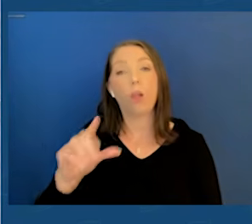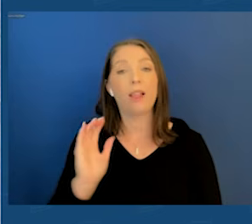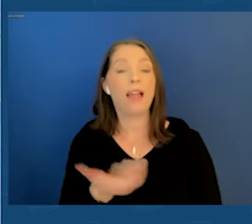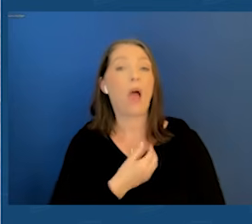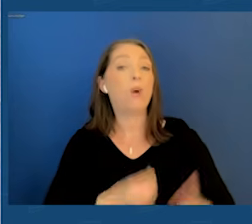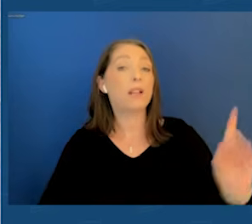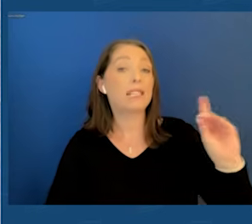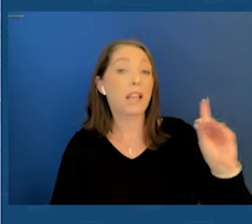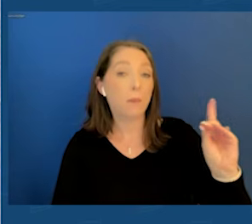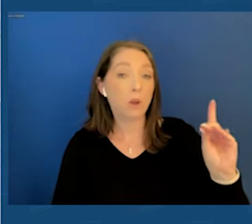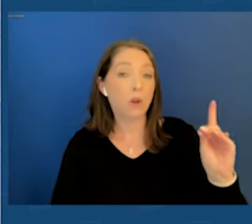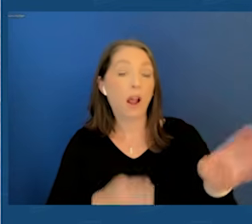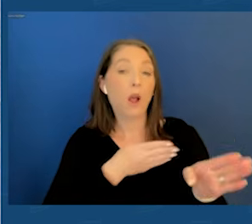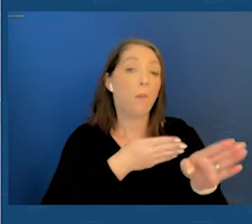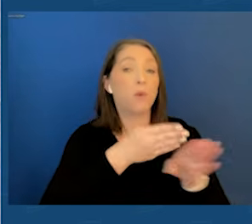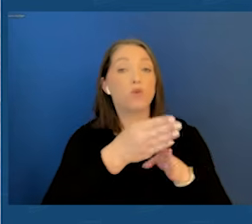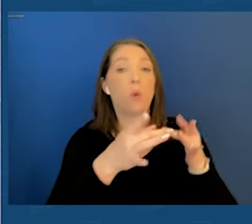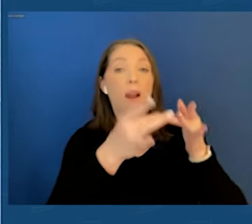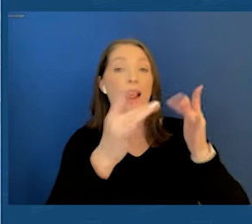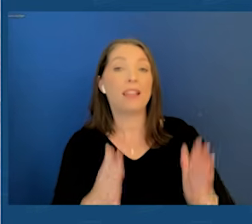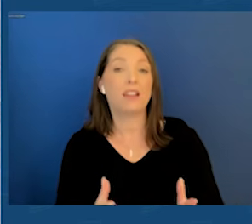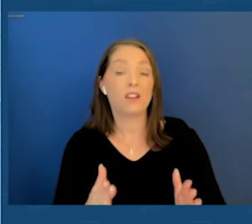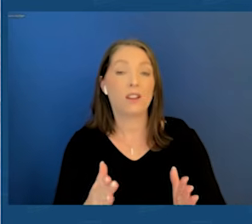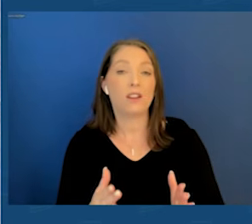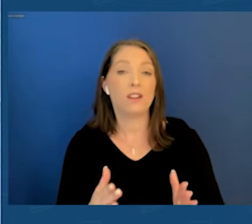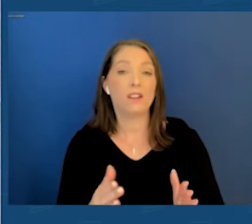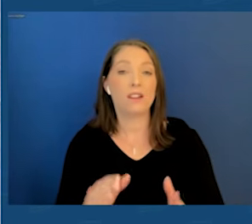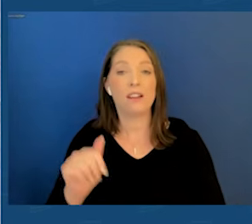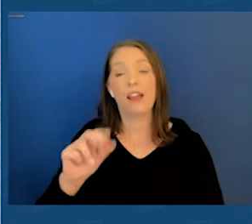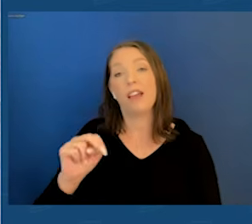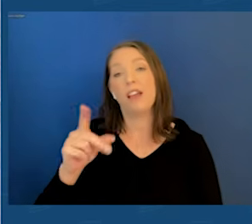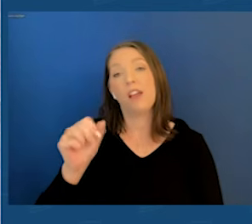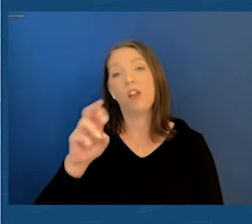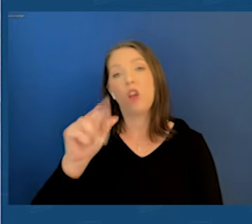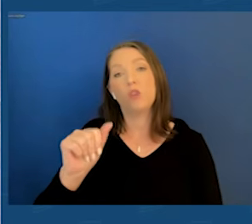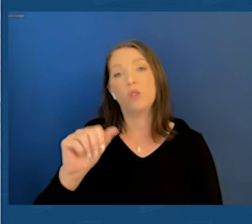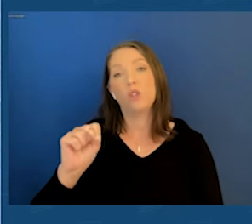Democratic majority leader, Andrea